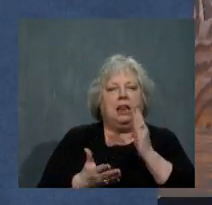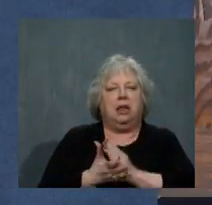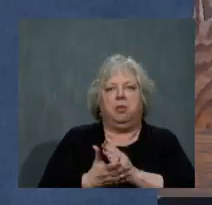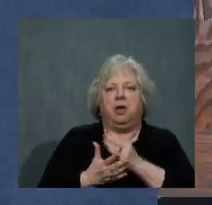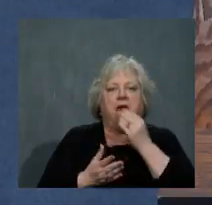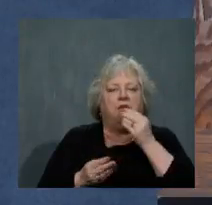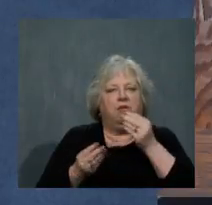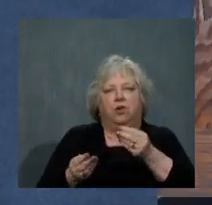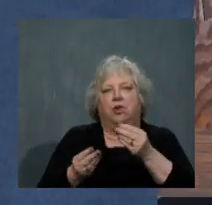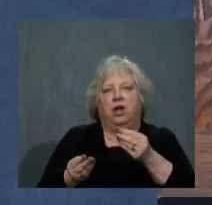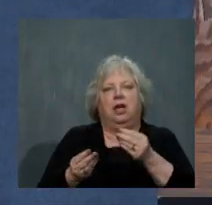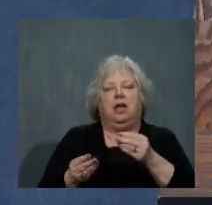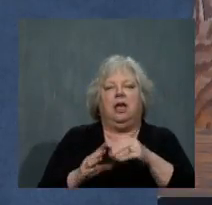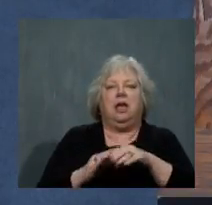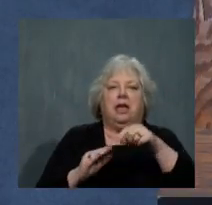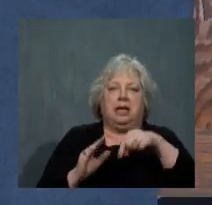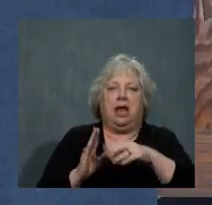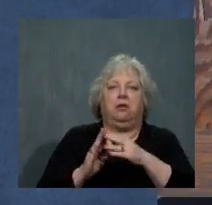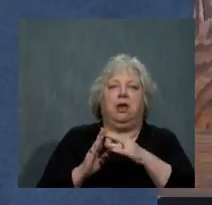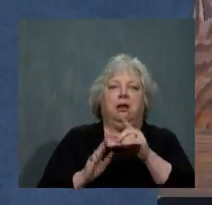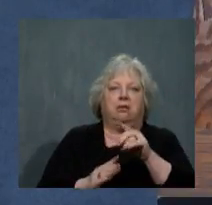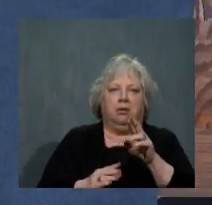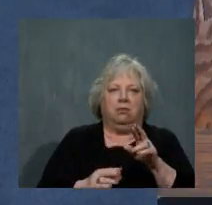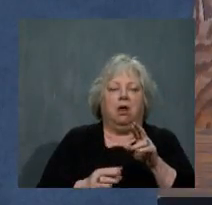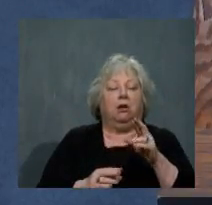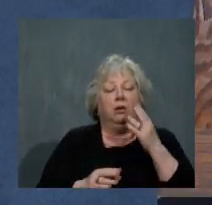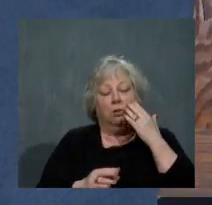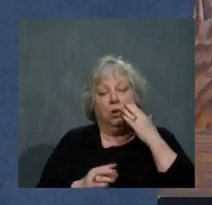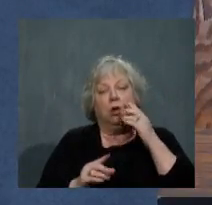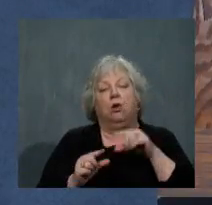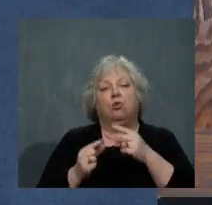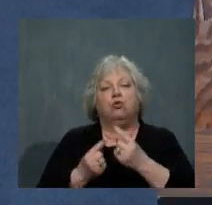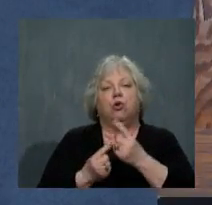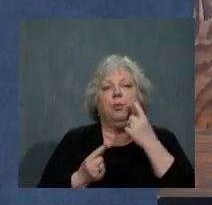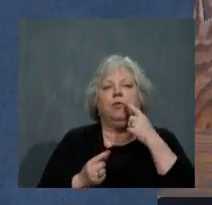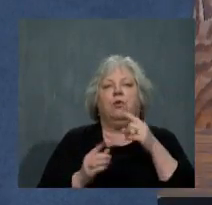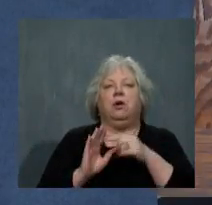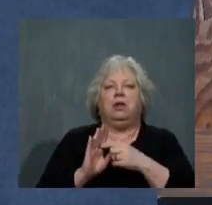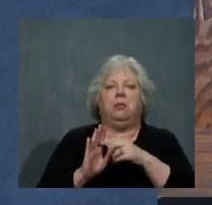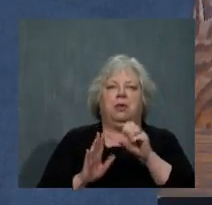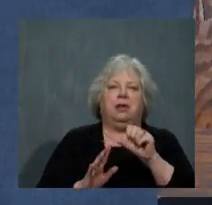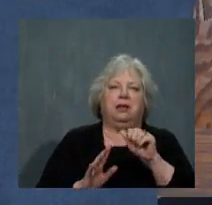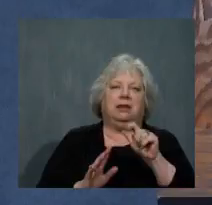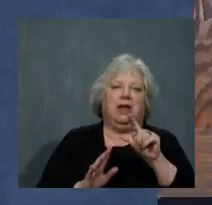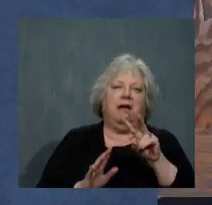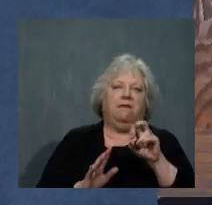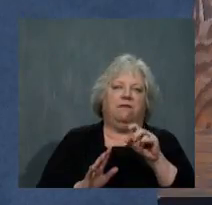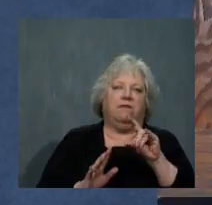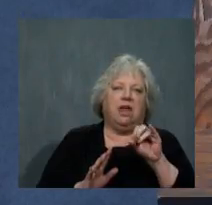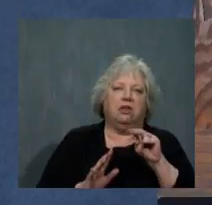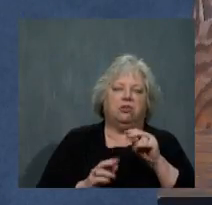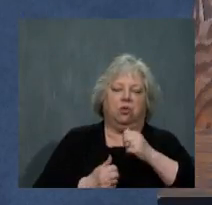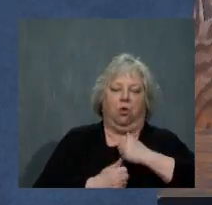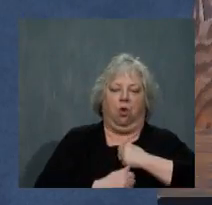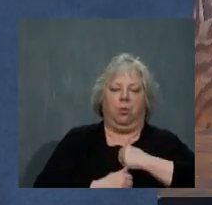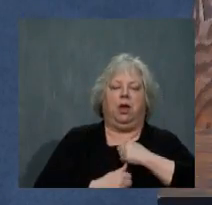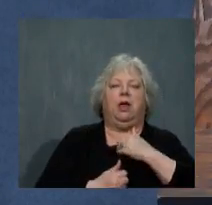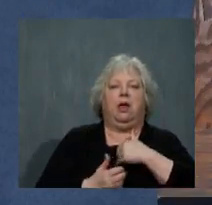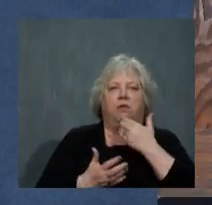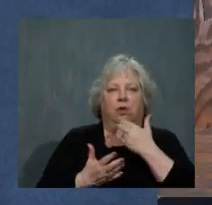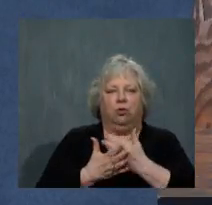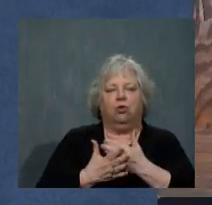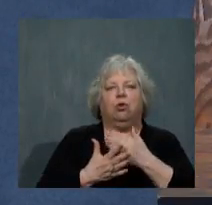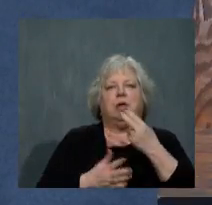Rock. We know very well groups such as the Salvation Army and others have a very good track